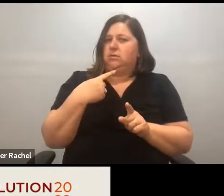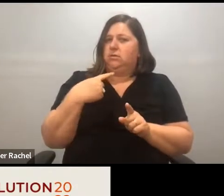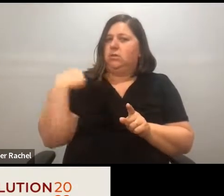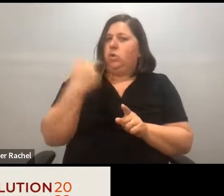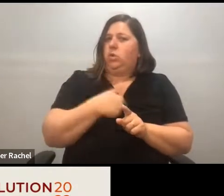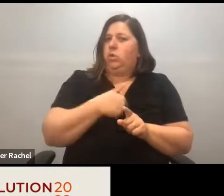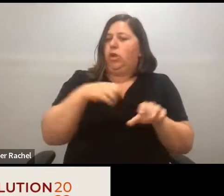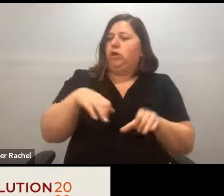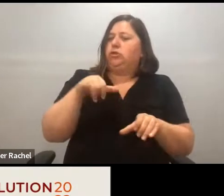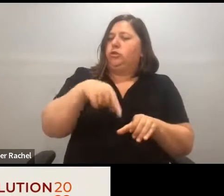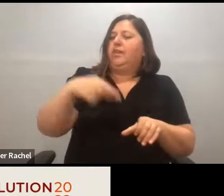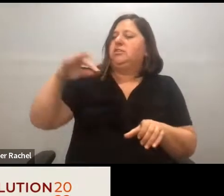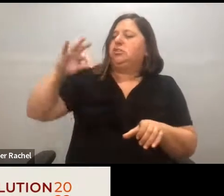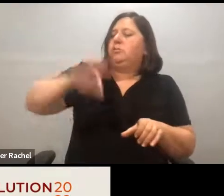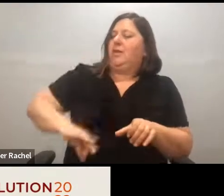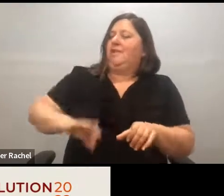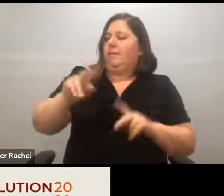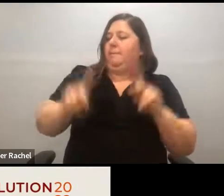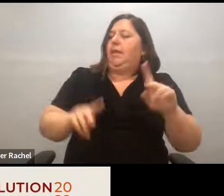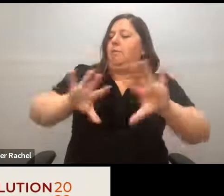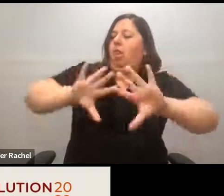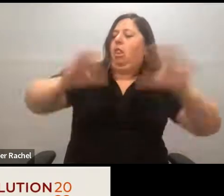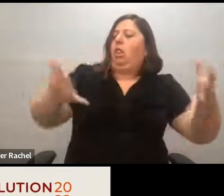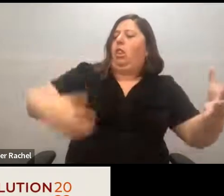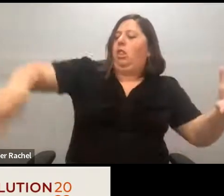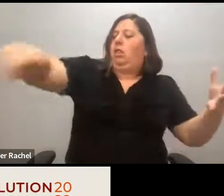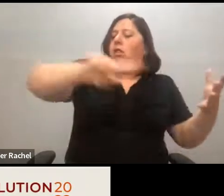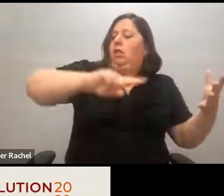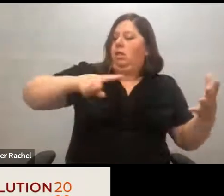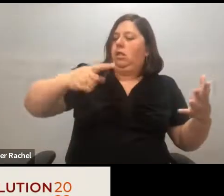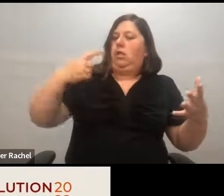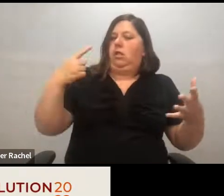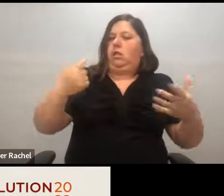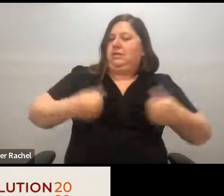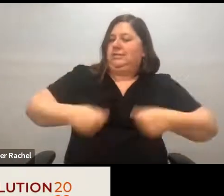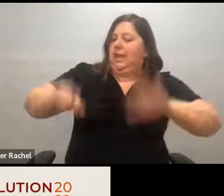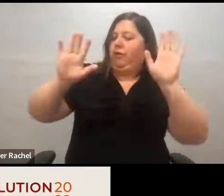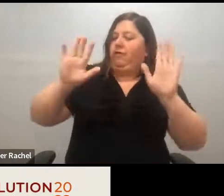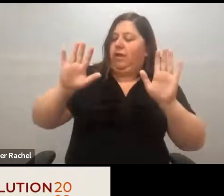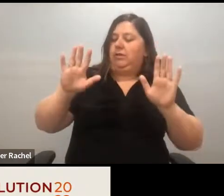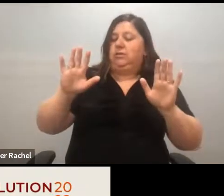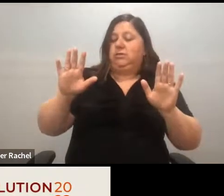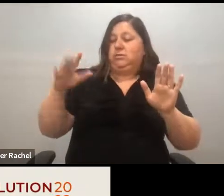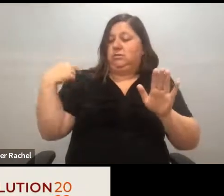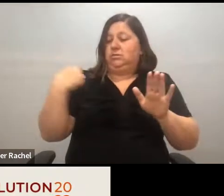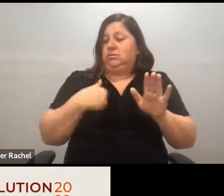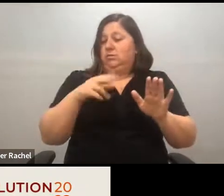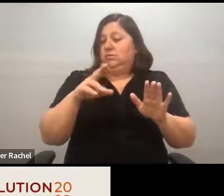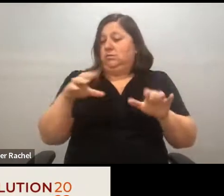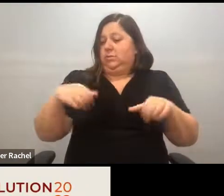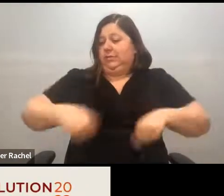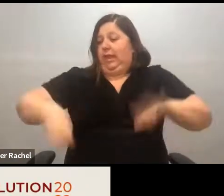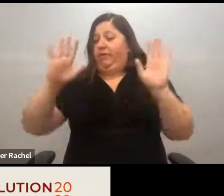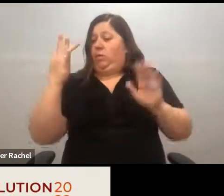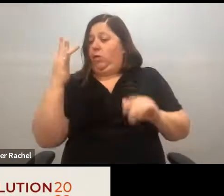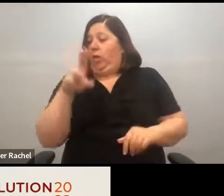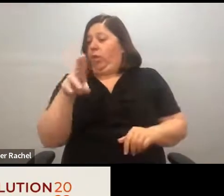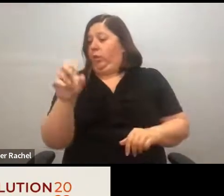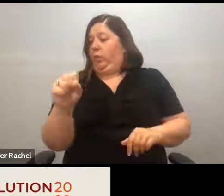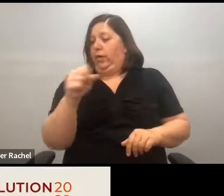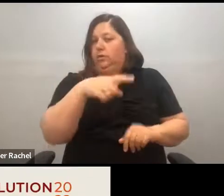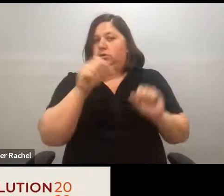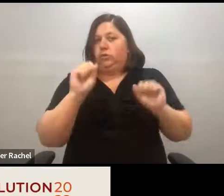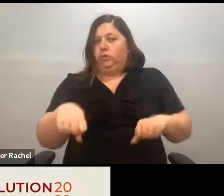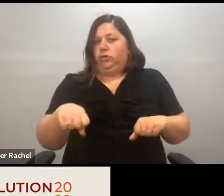we're doing this for the good of mankind, you know, and we made this ultimate sacrifice just so the United States could be able to tell what, you know, how